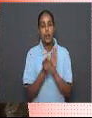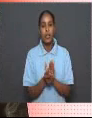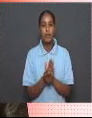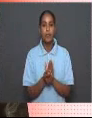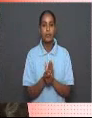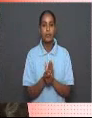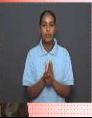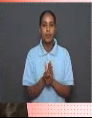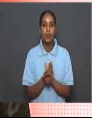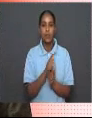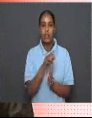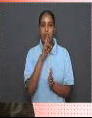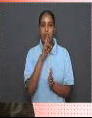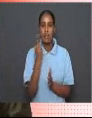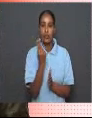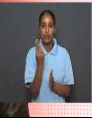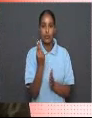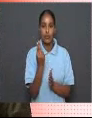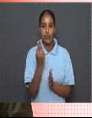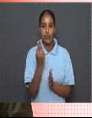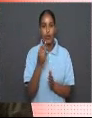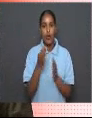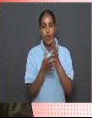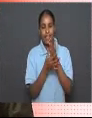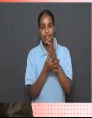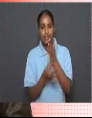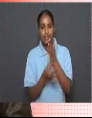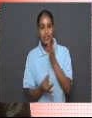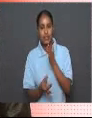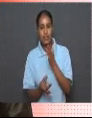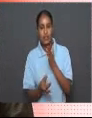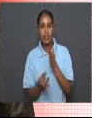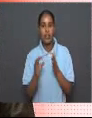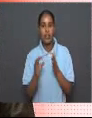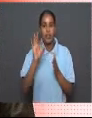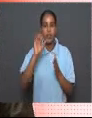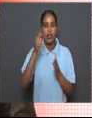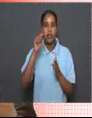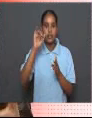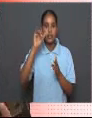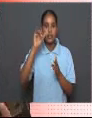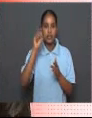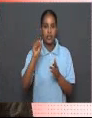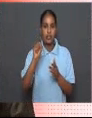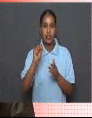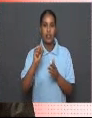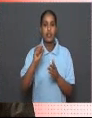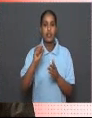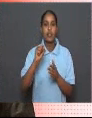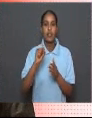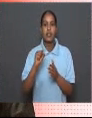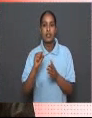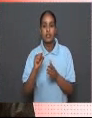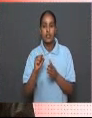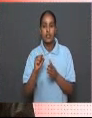example, they are used for oils, fats, nail